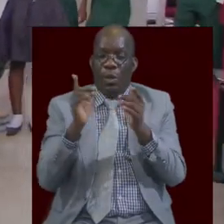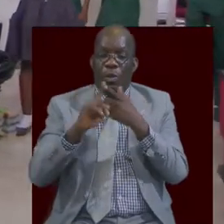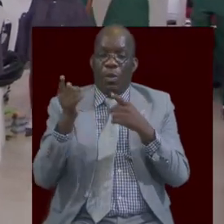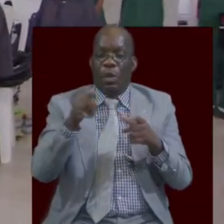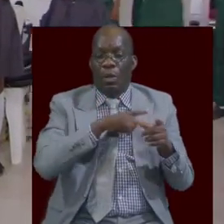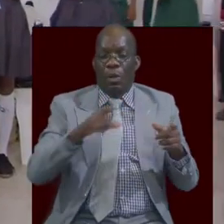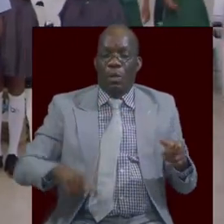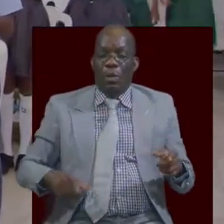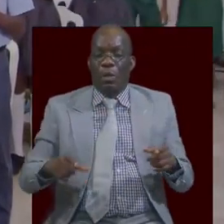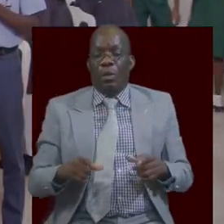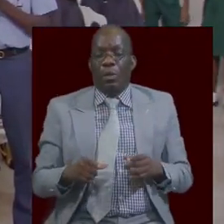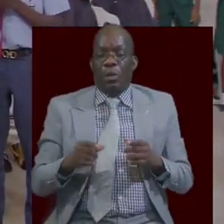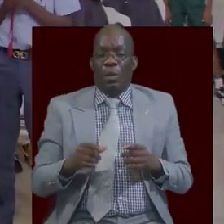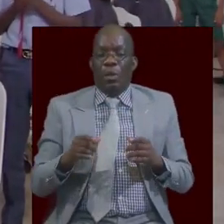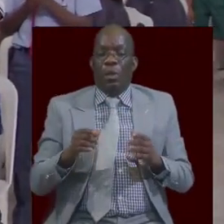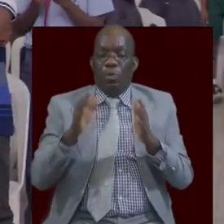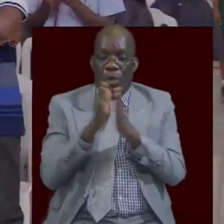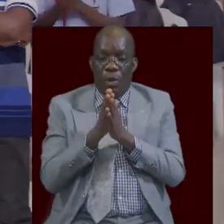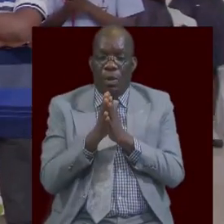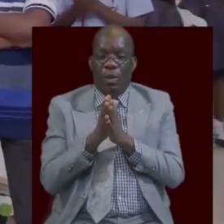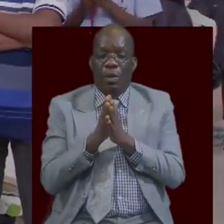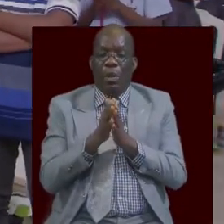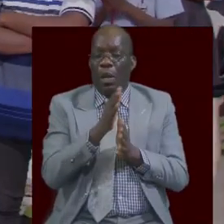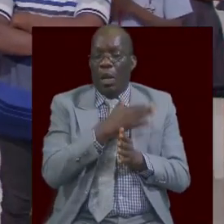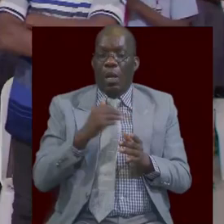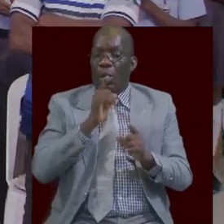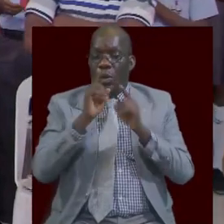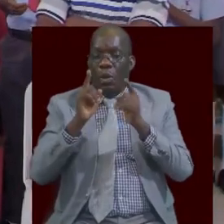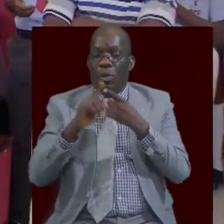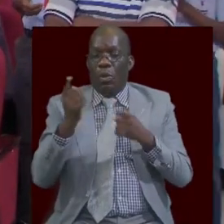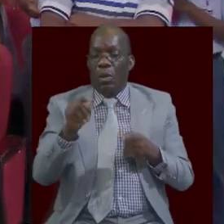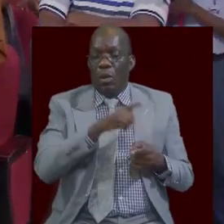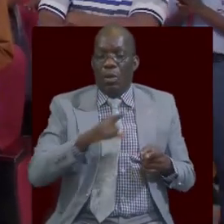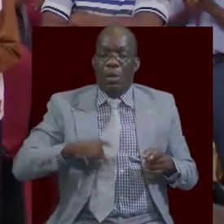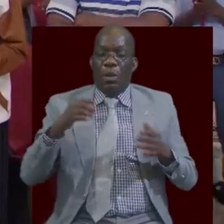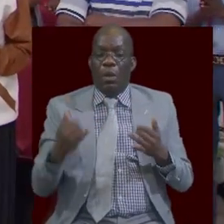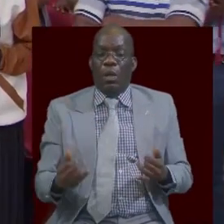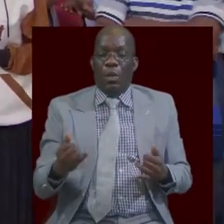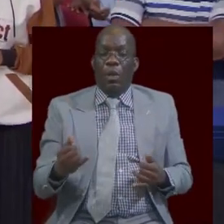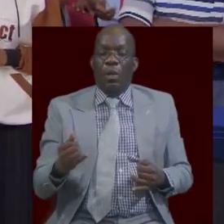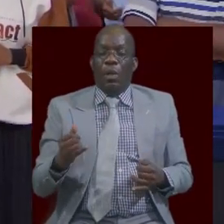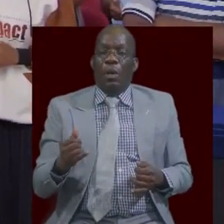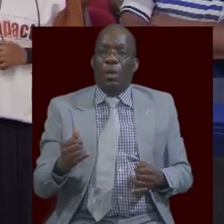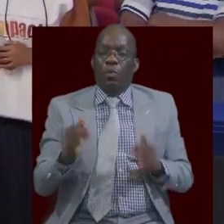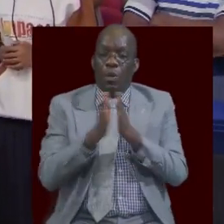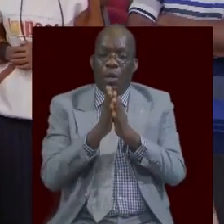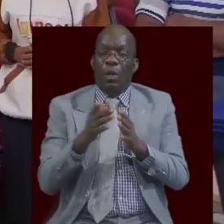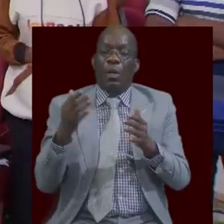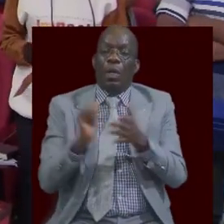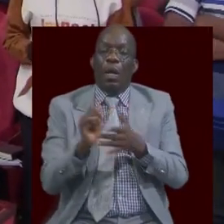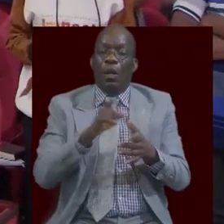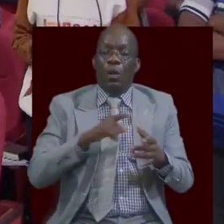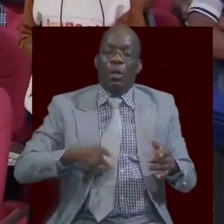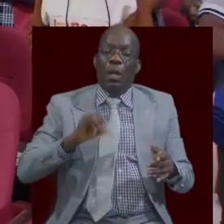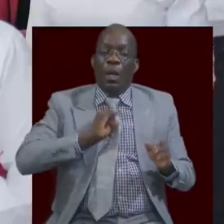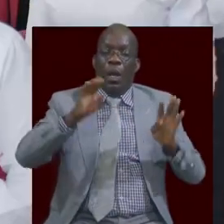in prayer. Open your mouth now and talk to the Lord and say, Lord, I am. I accept that. I receive that.